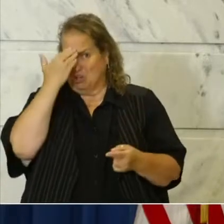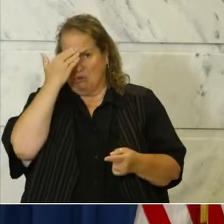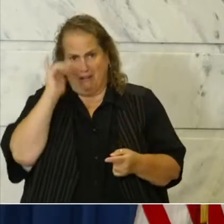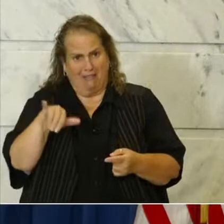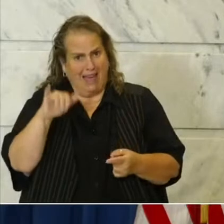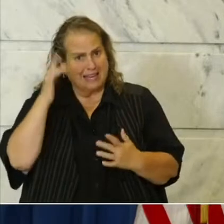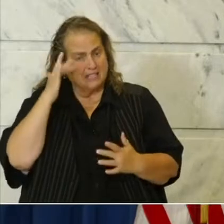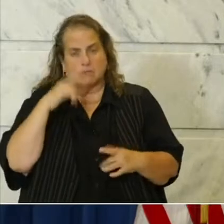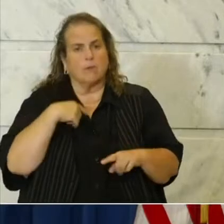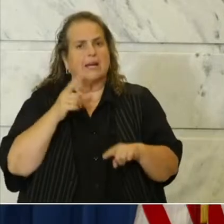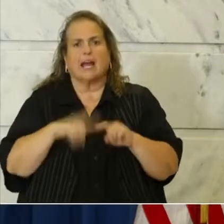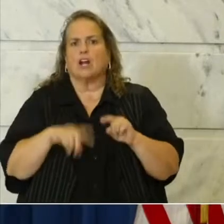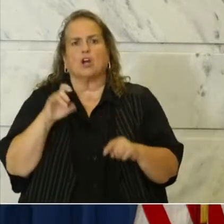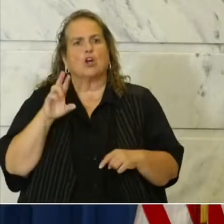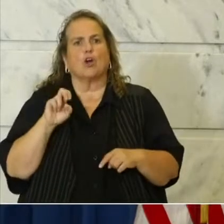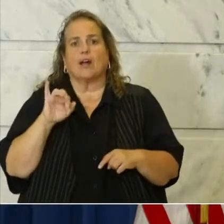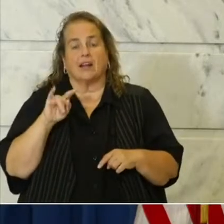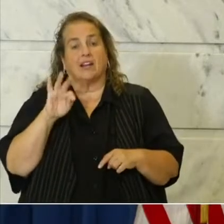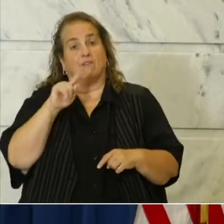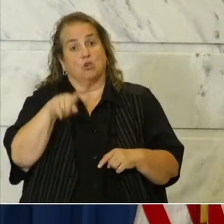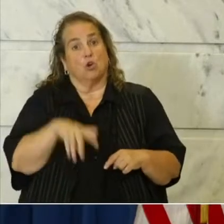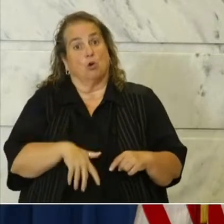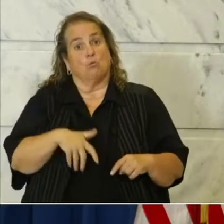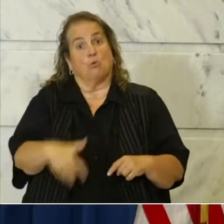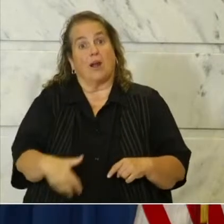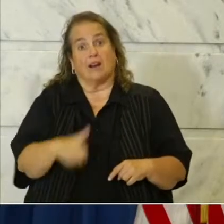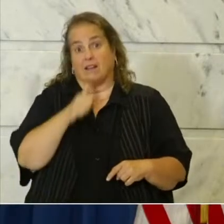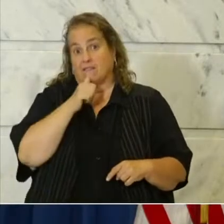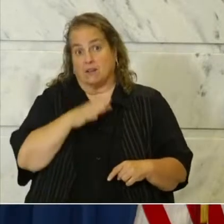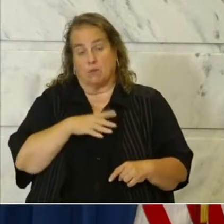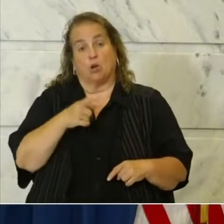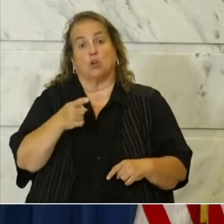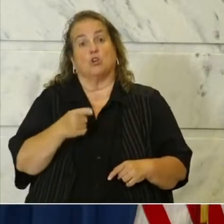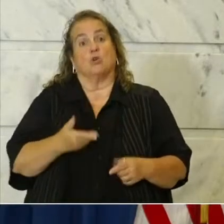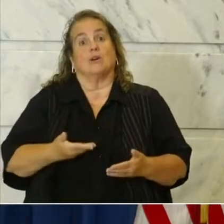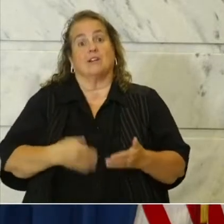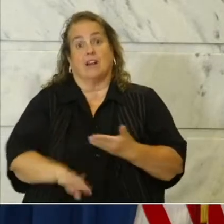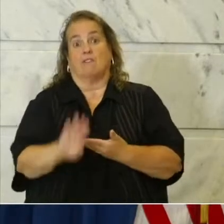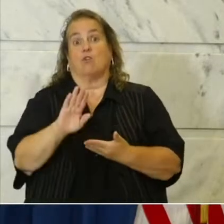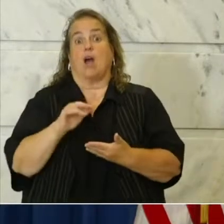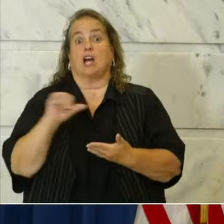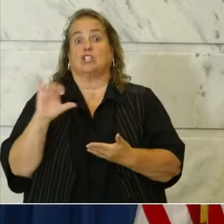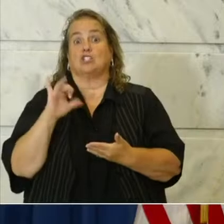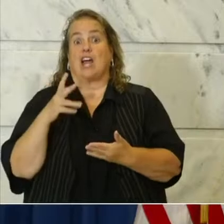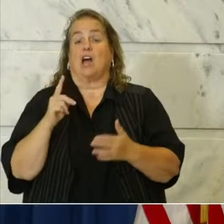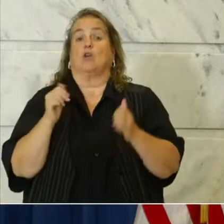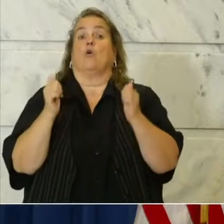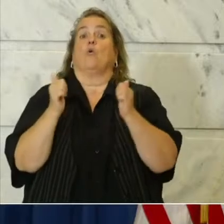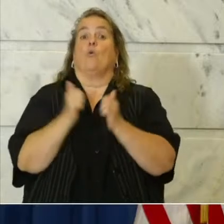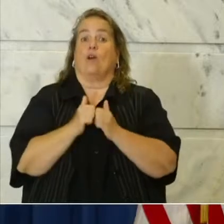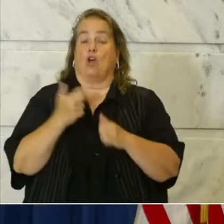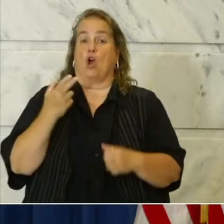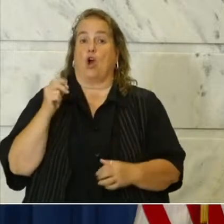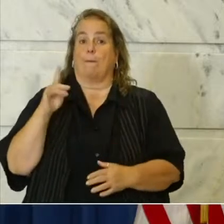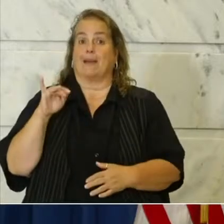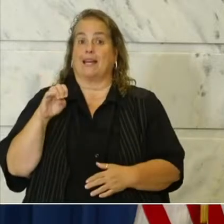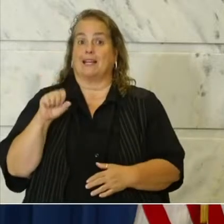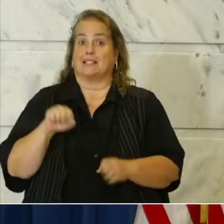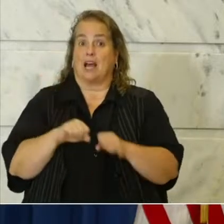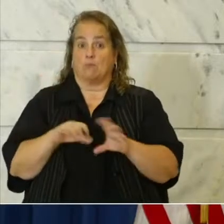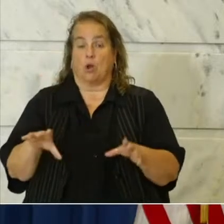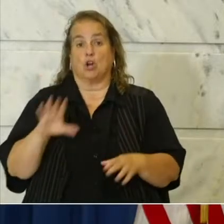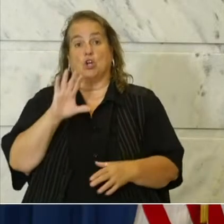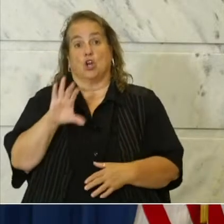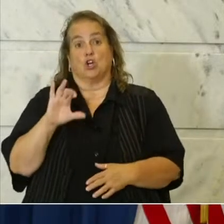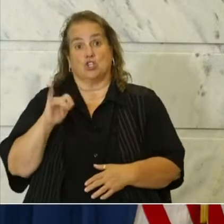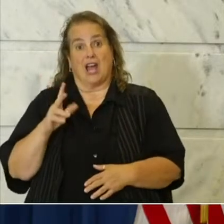it. And if you are a pregnant female and deliver a child with active herpes outbreak, your child, if they get